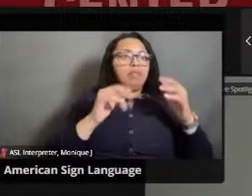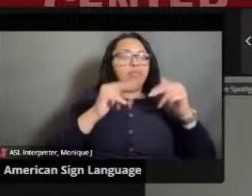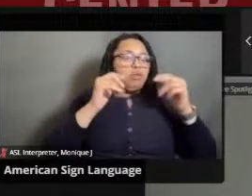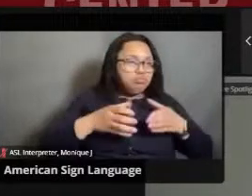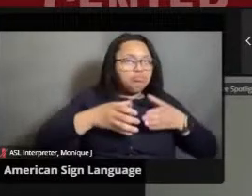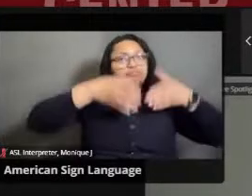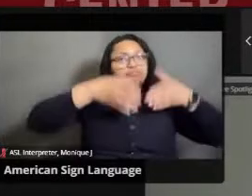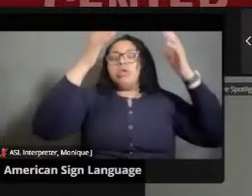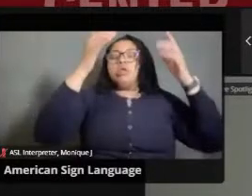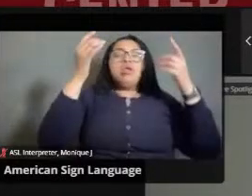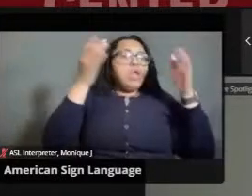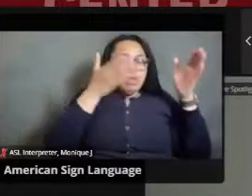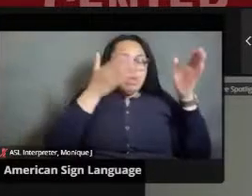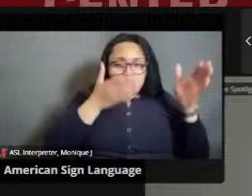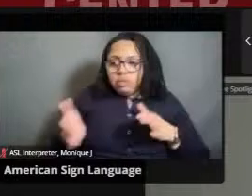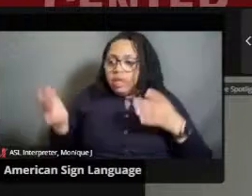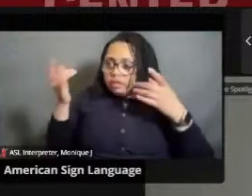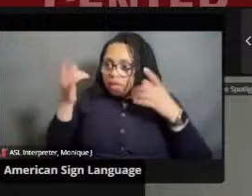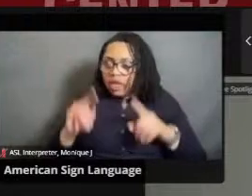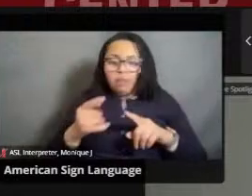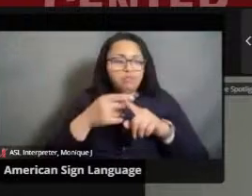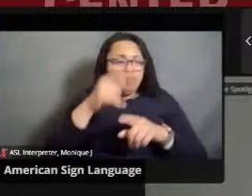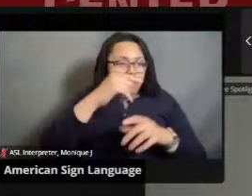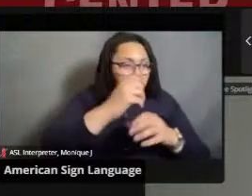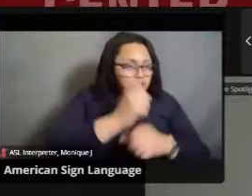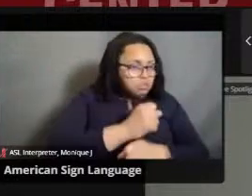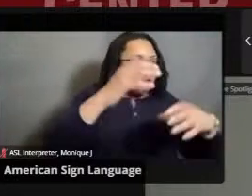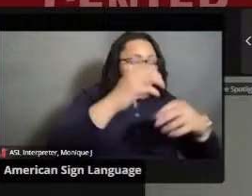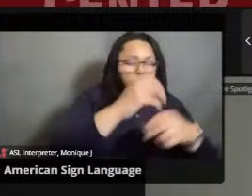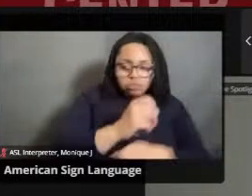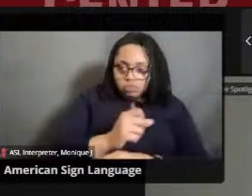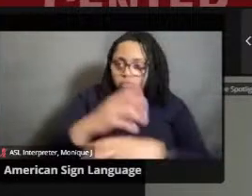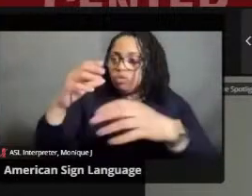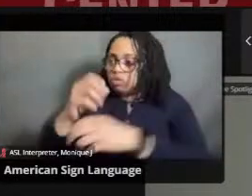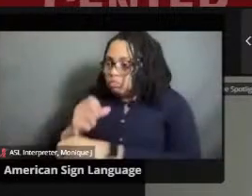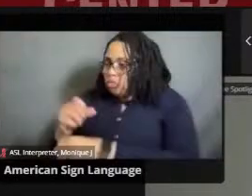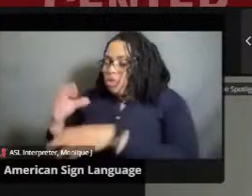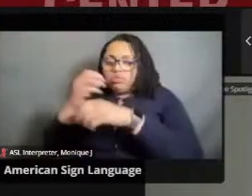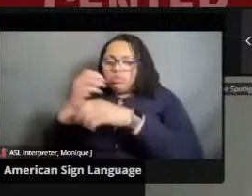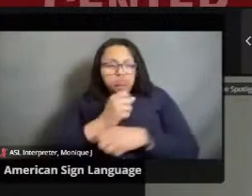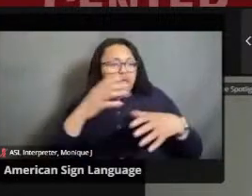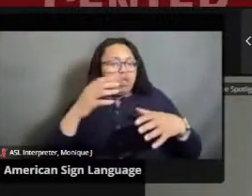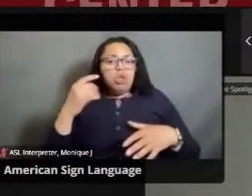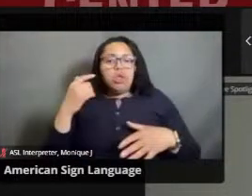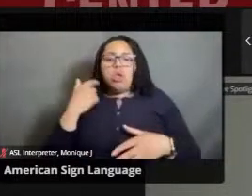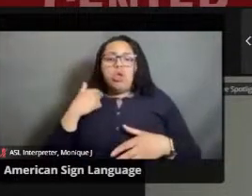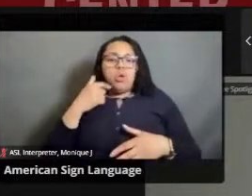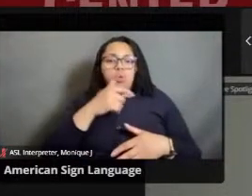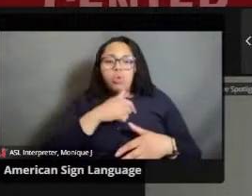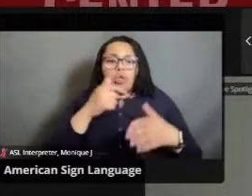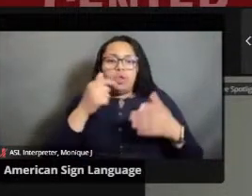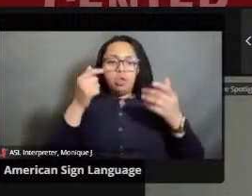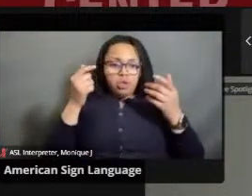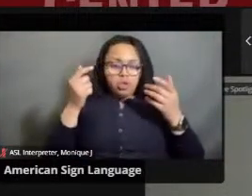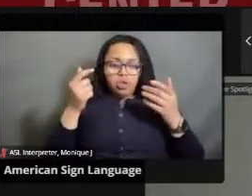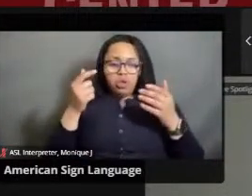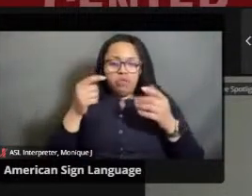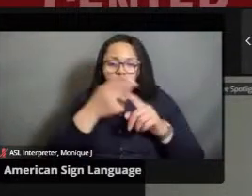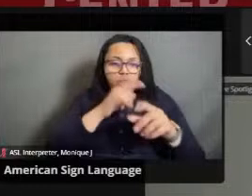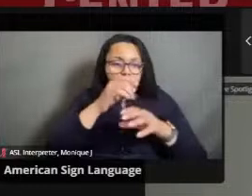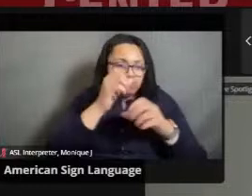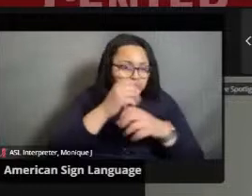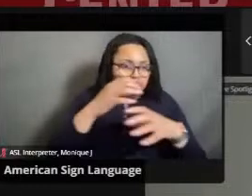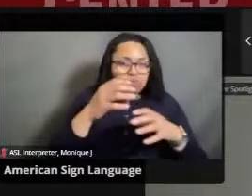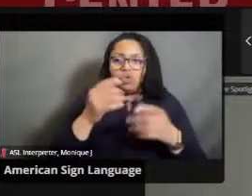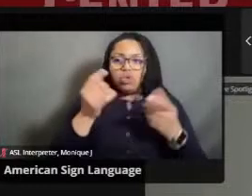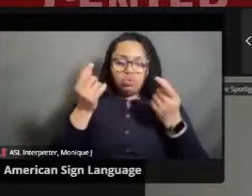for the explosions that we could grasp. We, the ones under explosions, and based on what we would deduce, we could deduce the